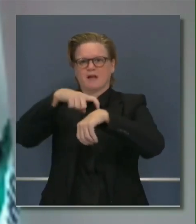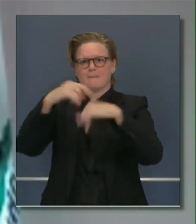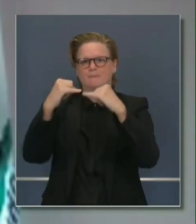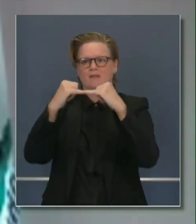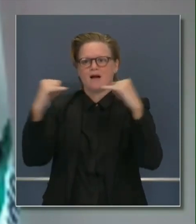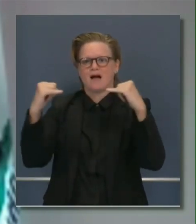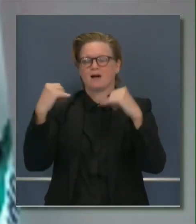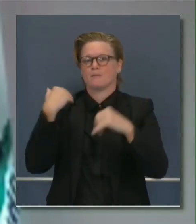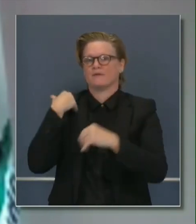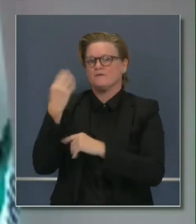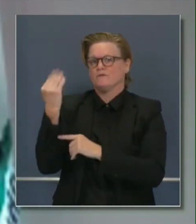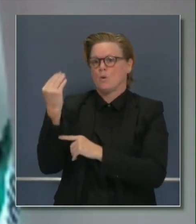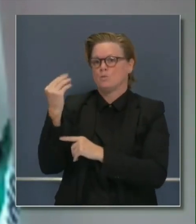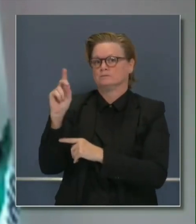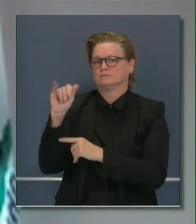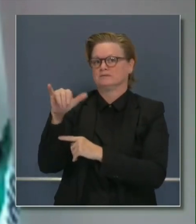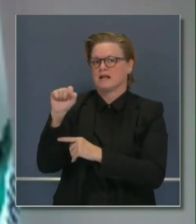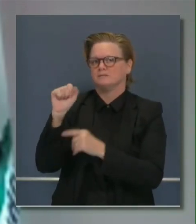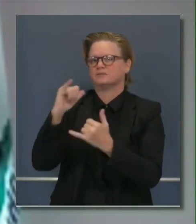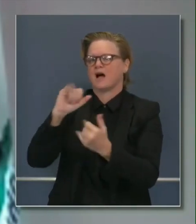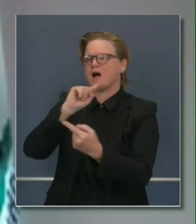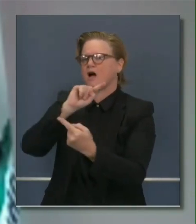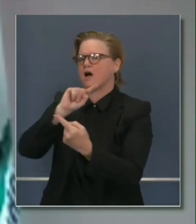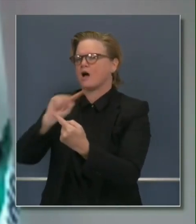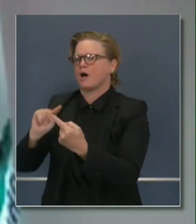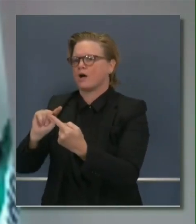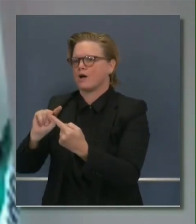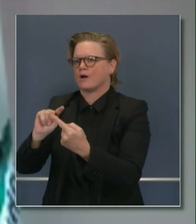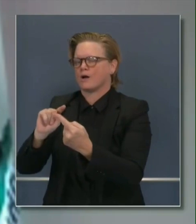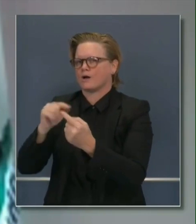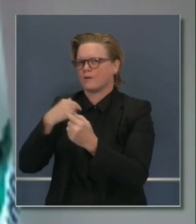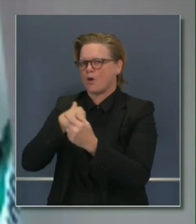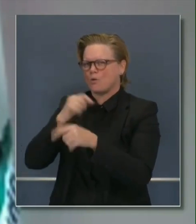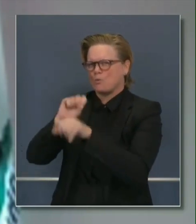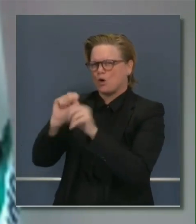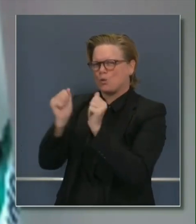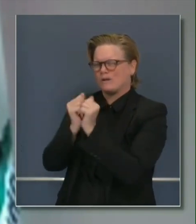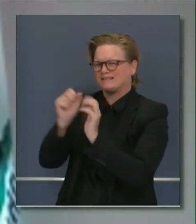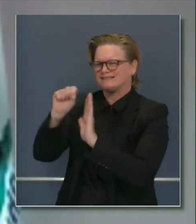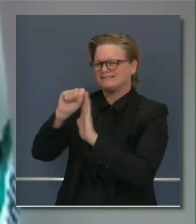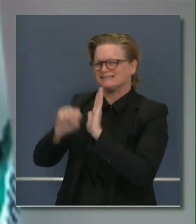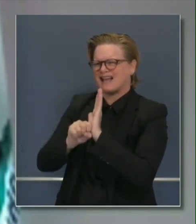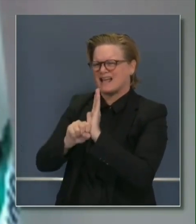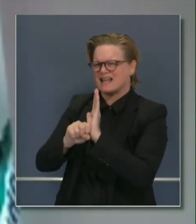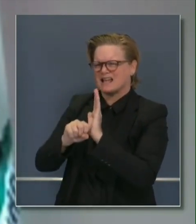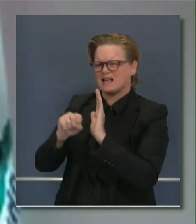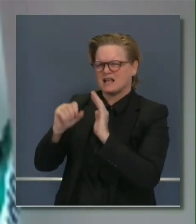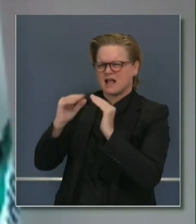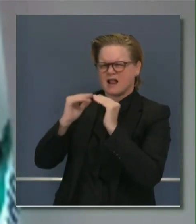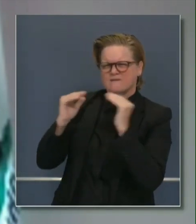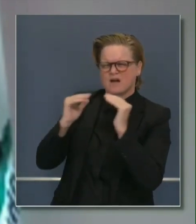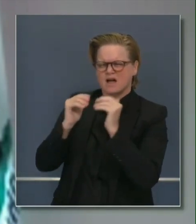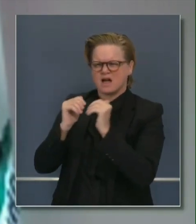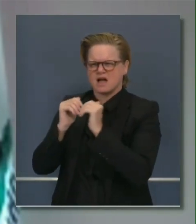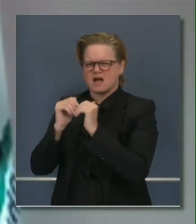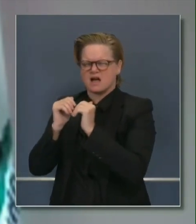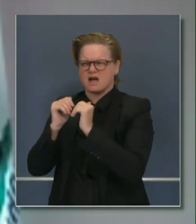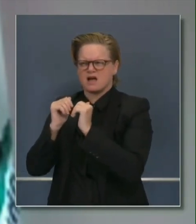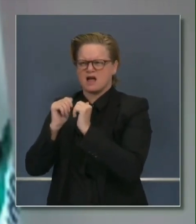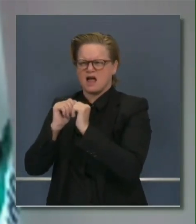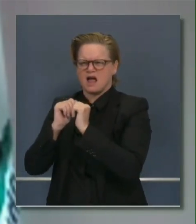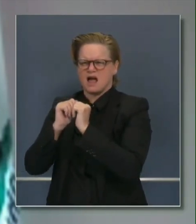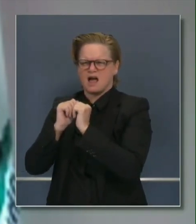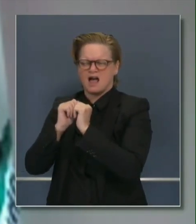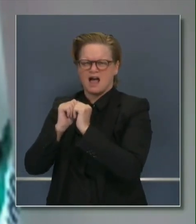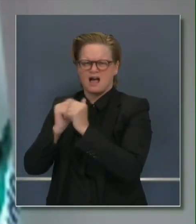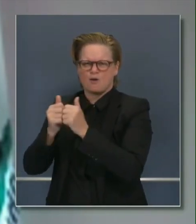We are working at the state level with our county partners to determine exactly how that will be implemented in California, and